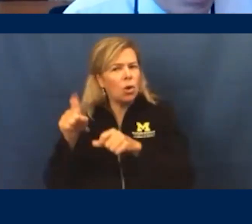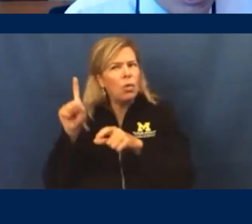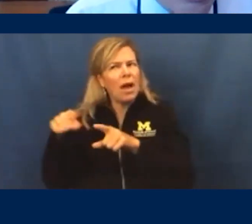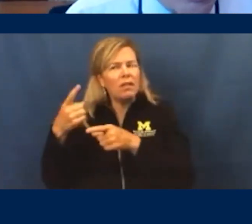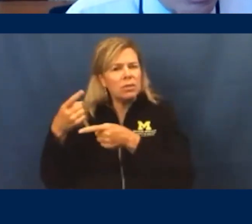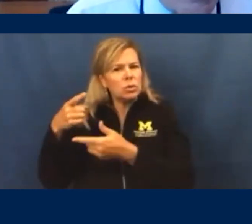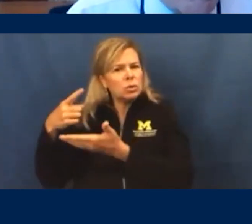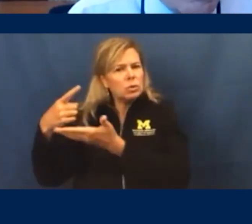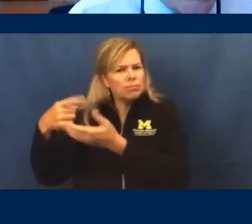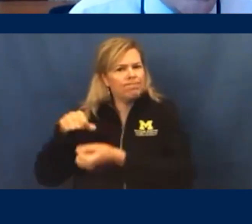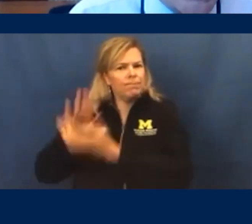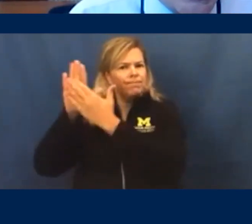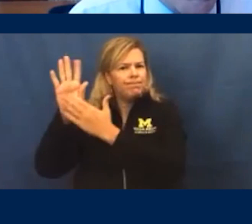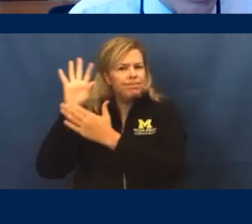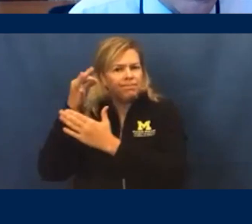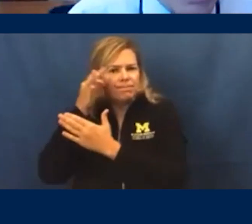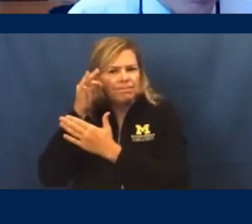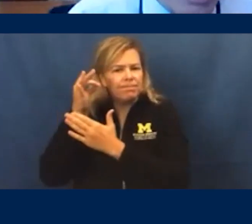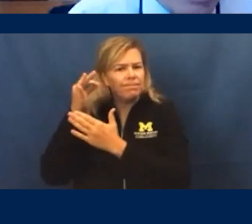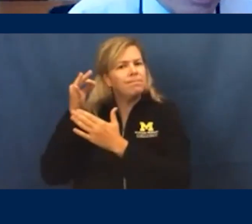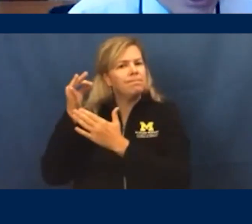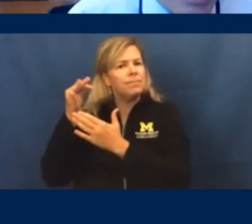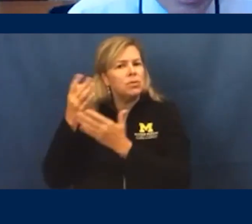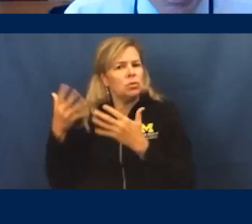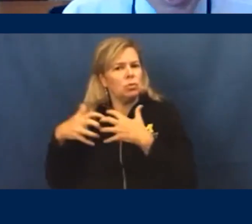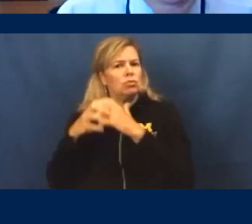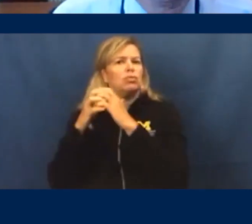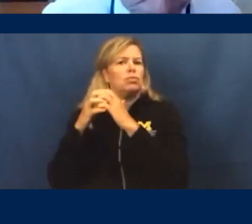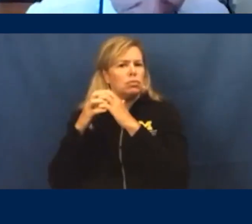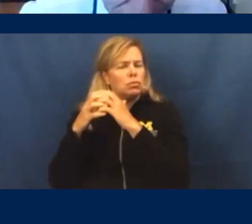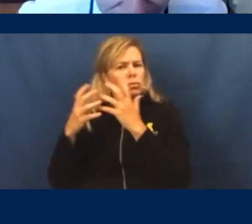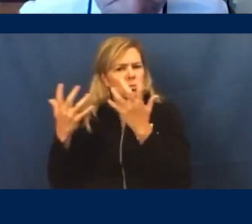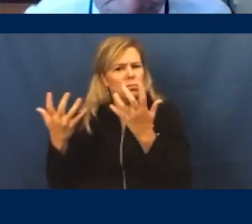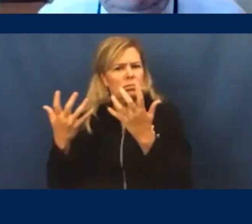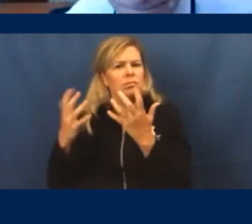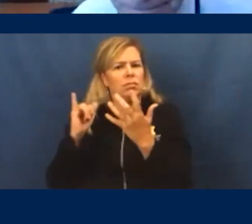that continue fostering health disparities. Thank you.